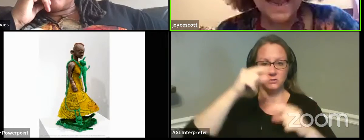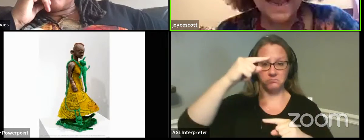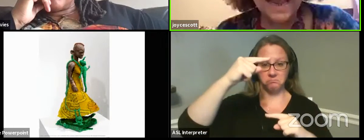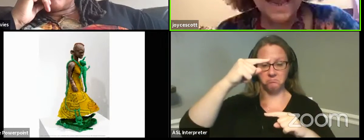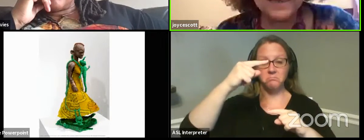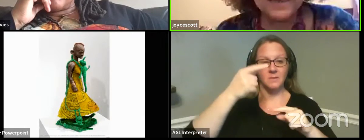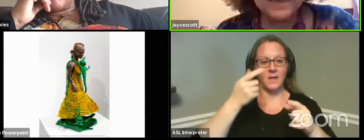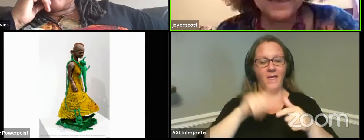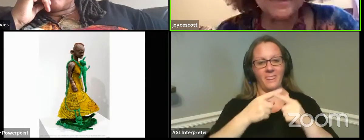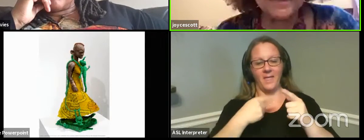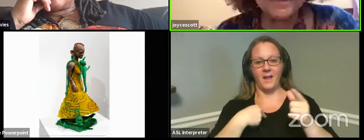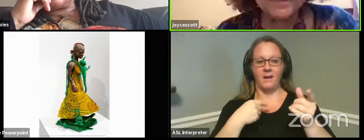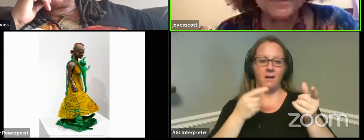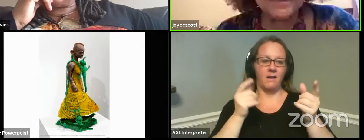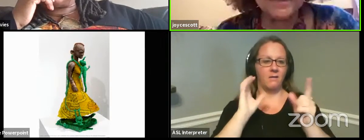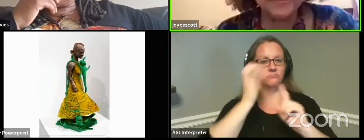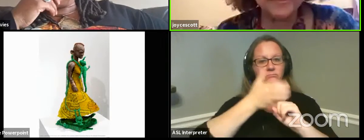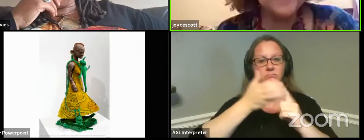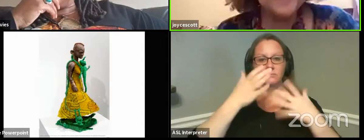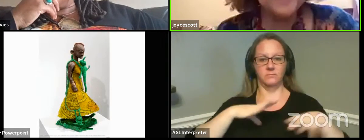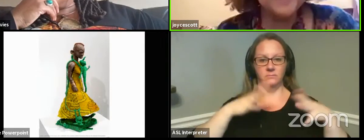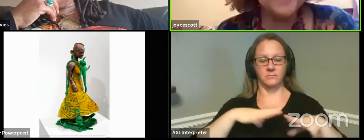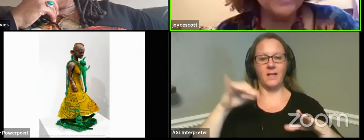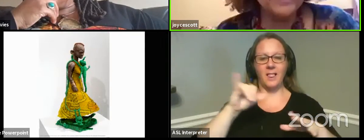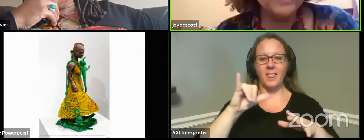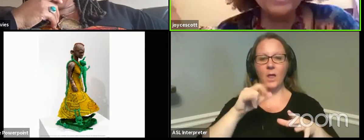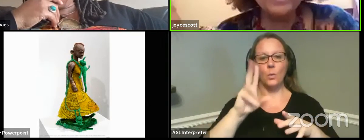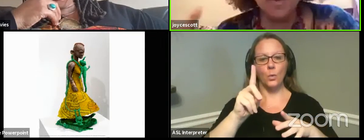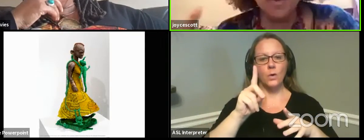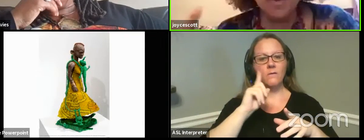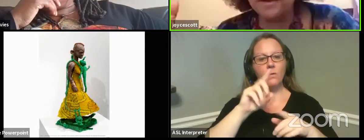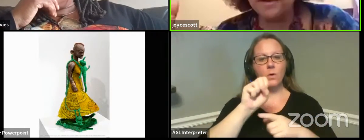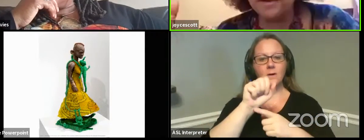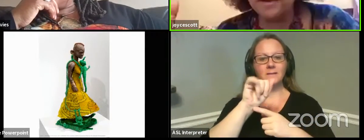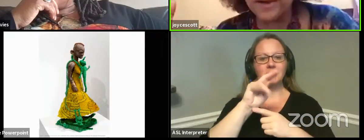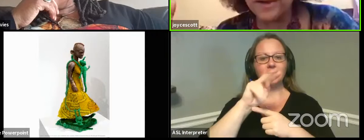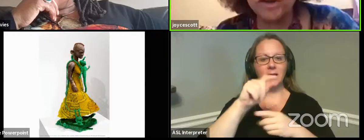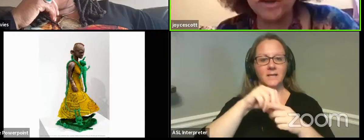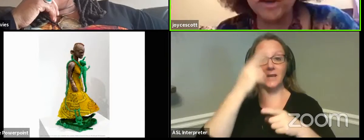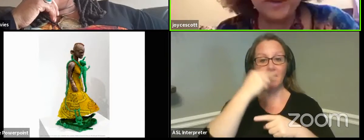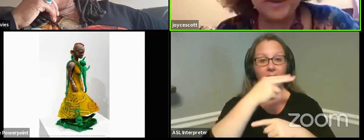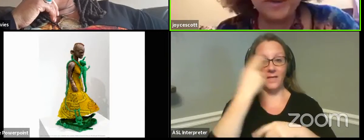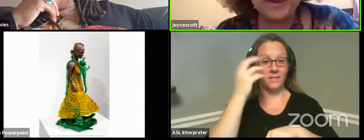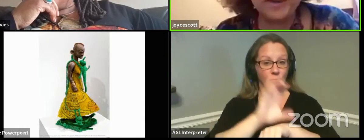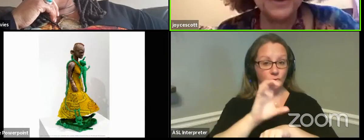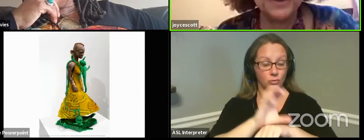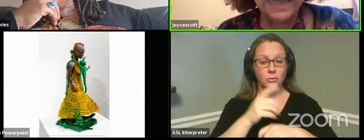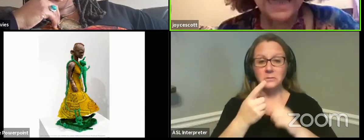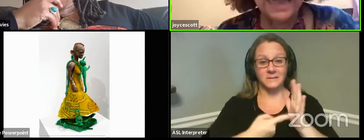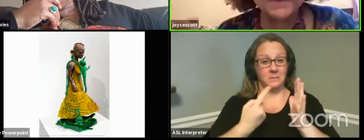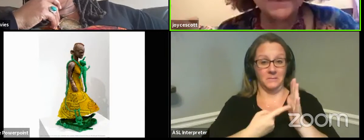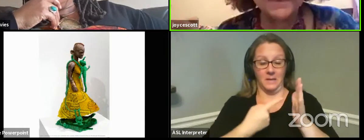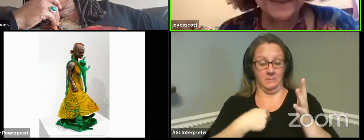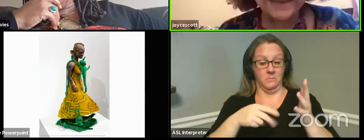a saint in a Catholic church. Sometimes I don't even know what they're about. I just know I'm supposed to